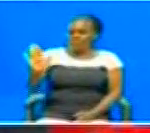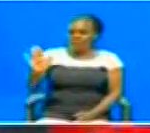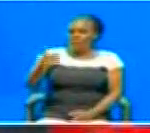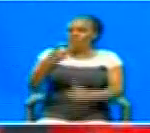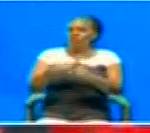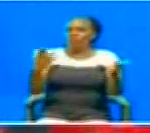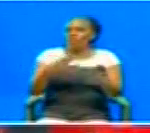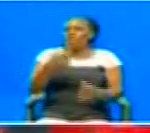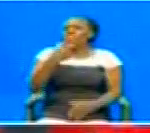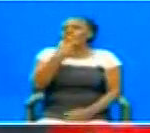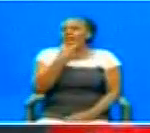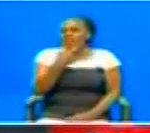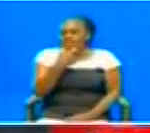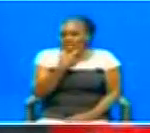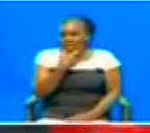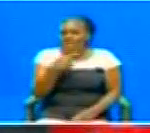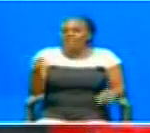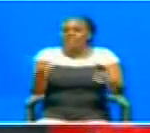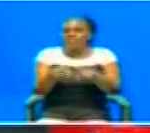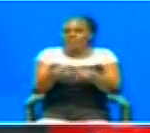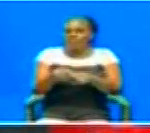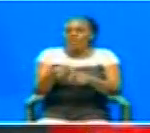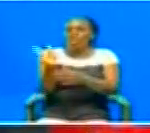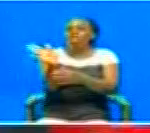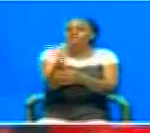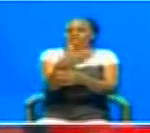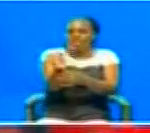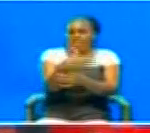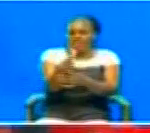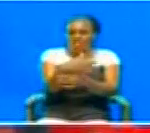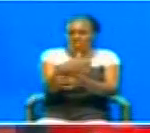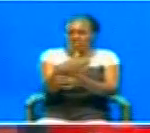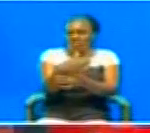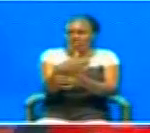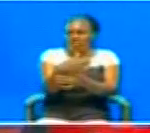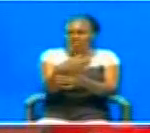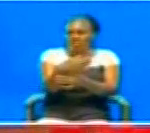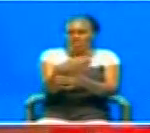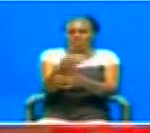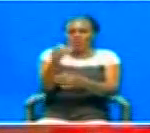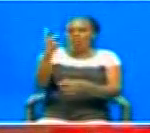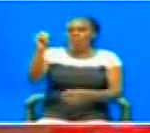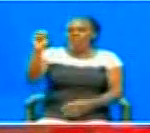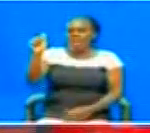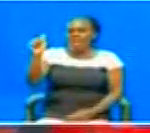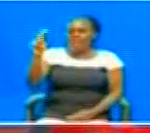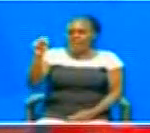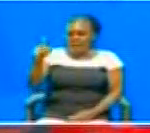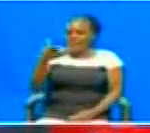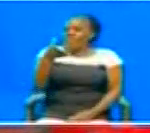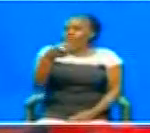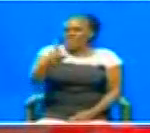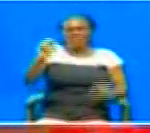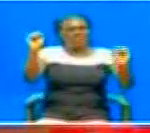is from Luo Nyanza. There's even a place I've had fish with the retired Prime Minister called Omena Beach. And Ababu